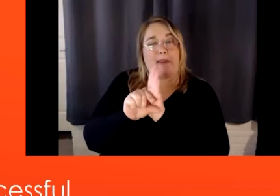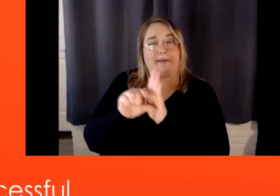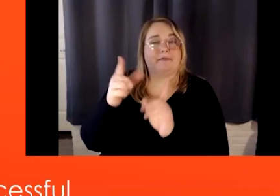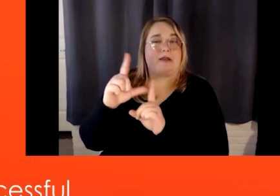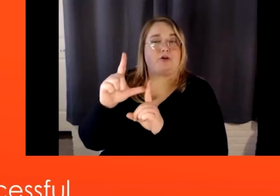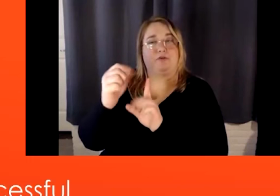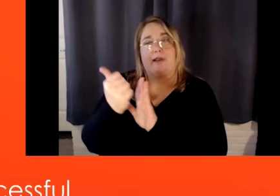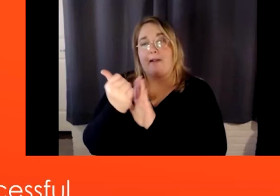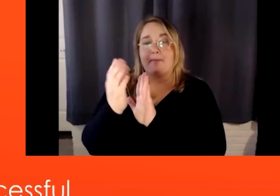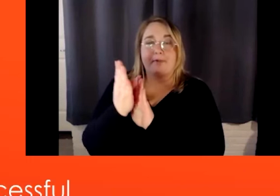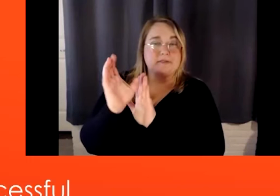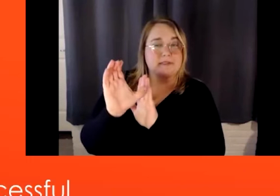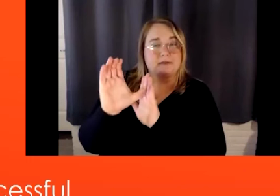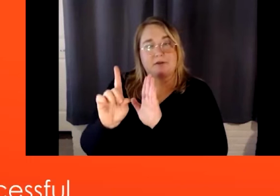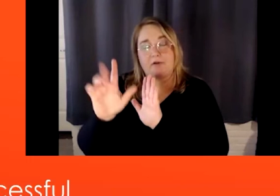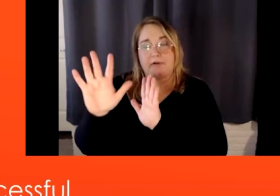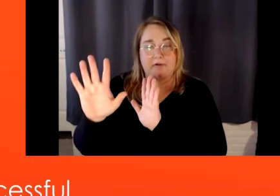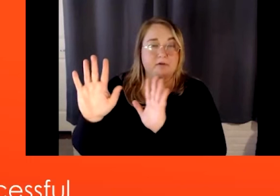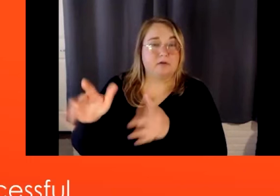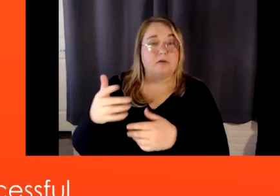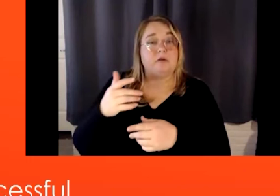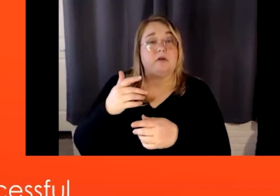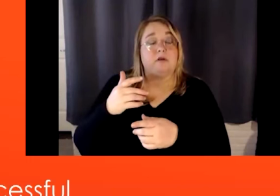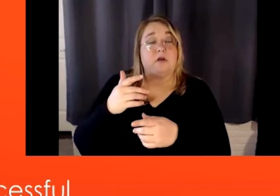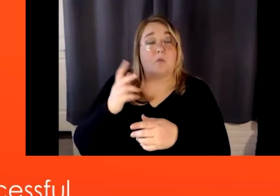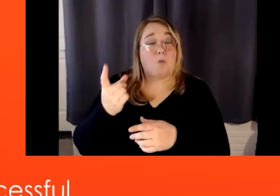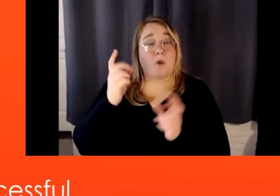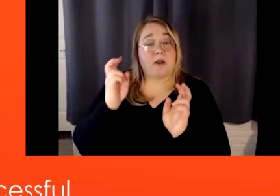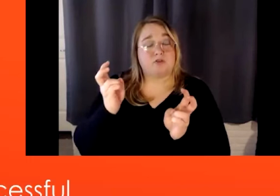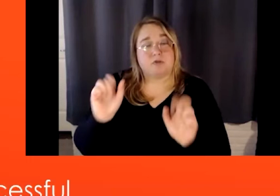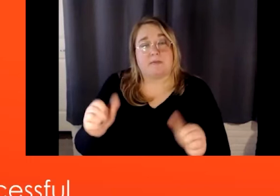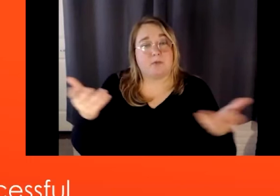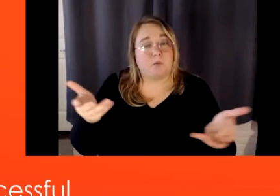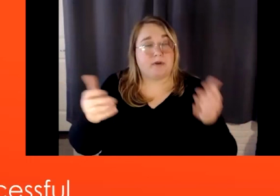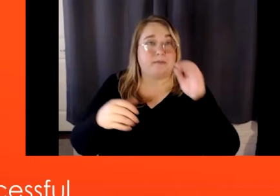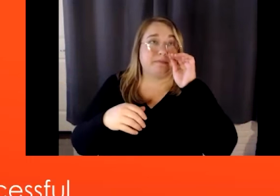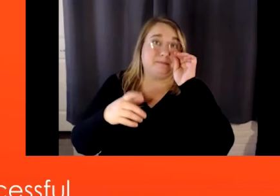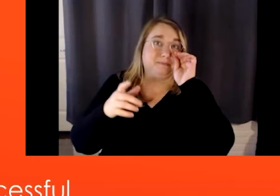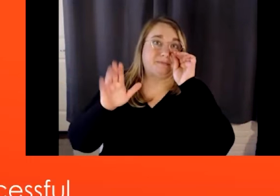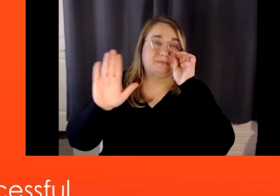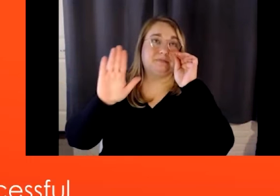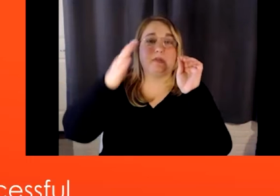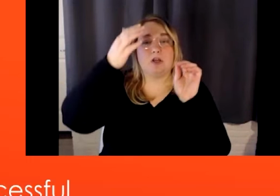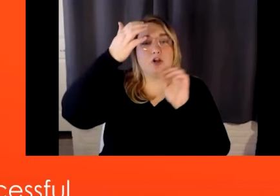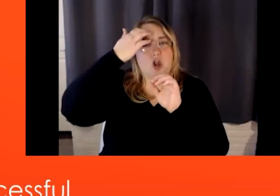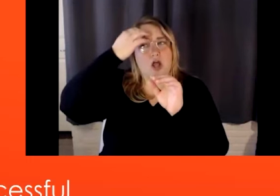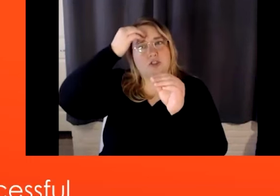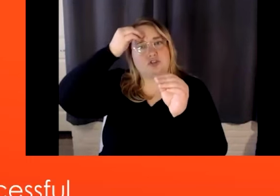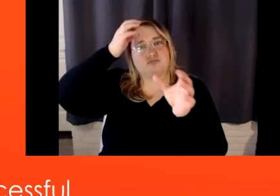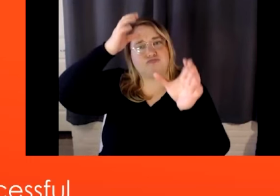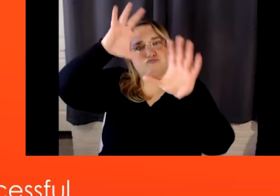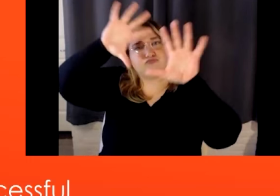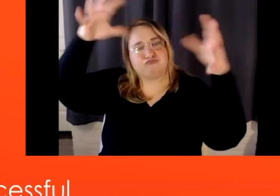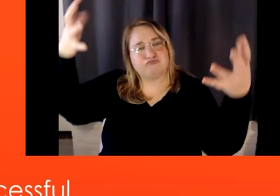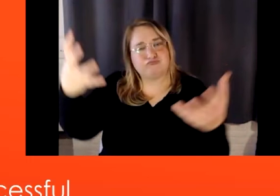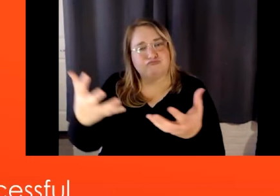issues here can be that, you know, they have an overall breadth of knowledge, but maybe there